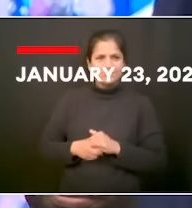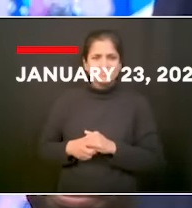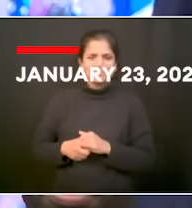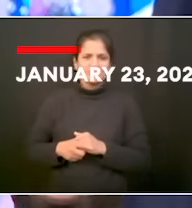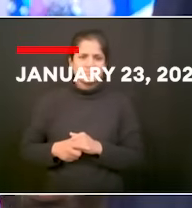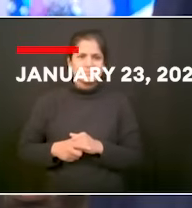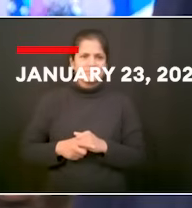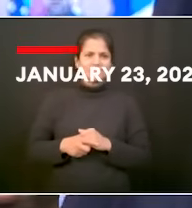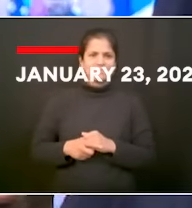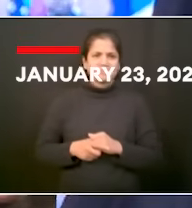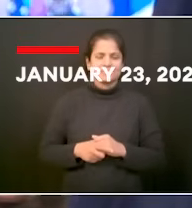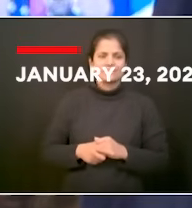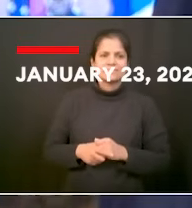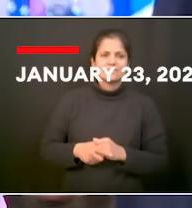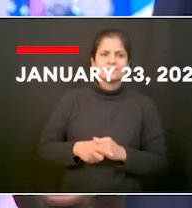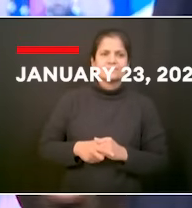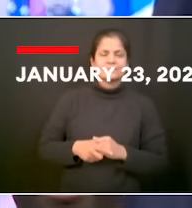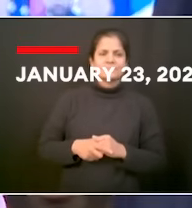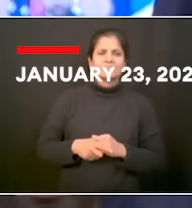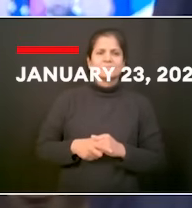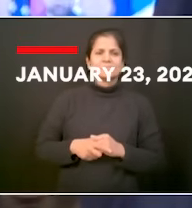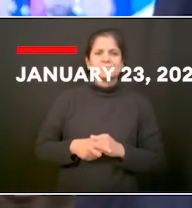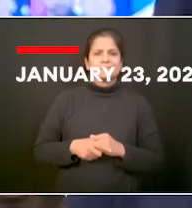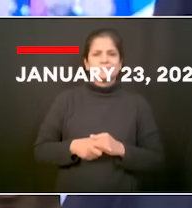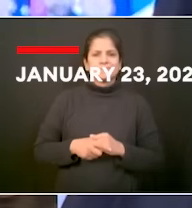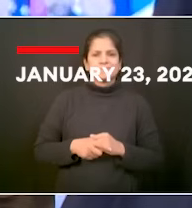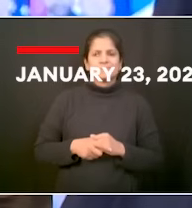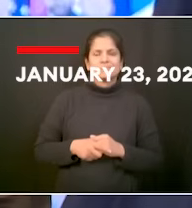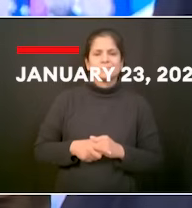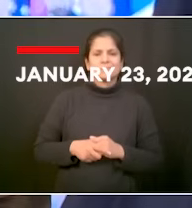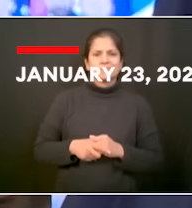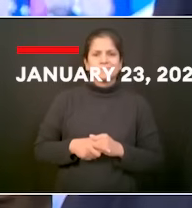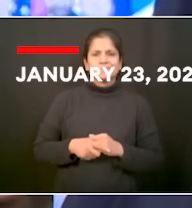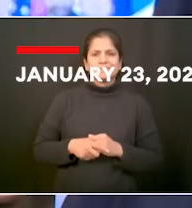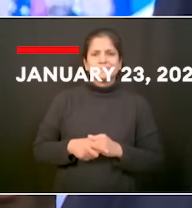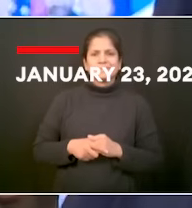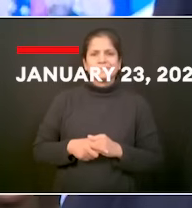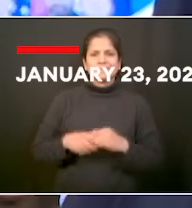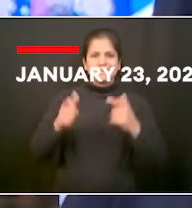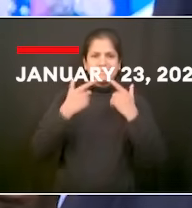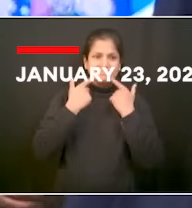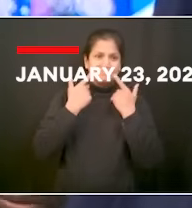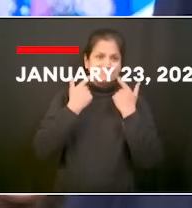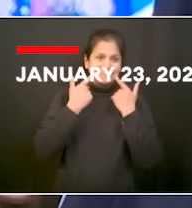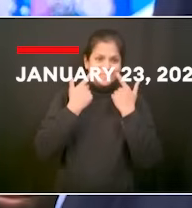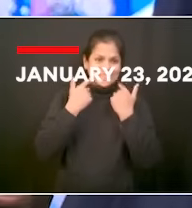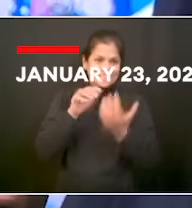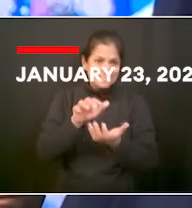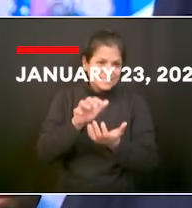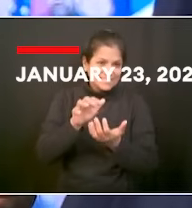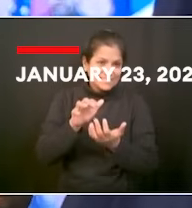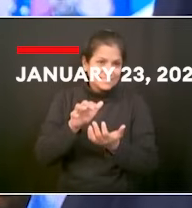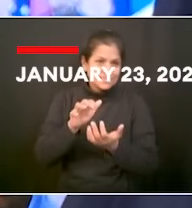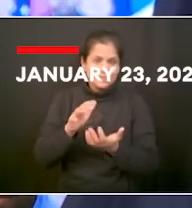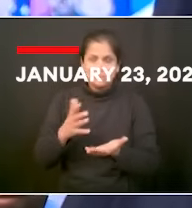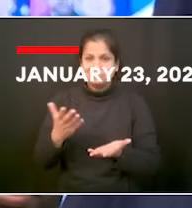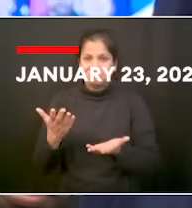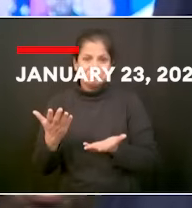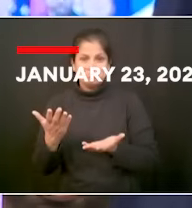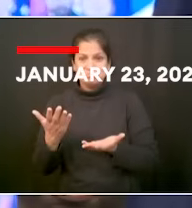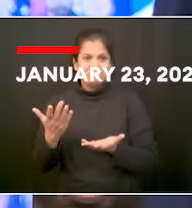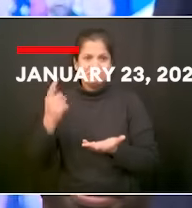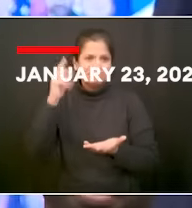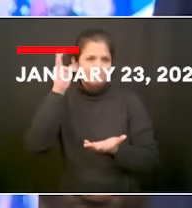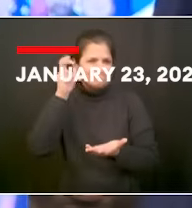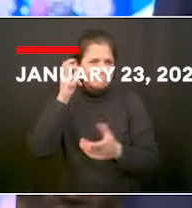is your opinion of remote learning? And were it not for the restrictions of the calendar, let's say you had the flexibility